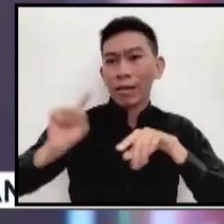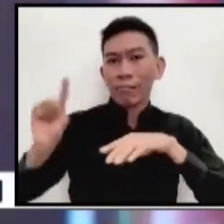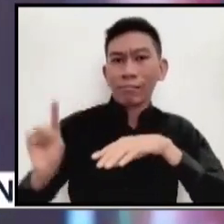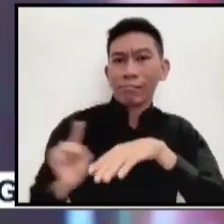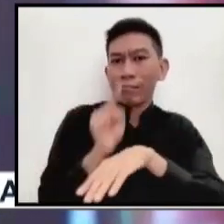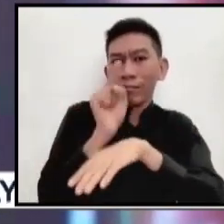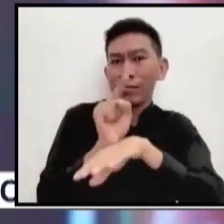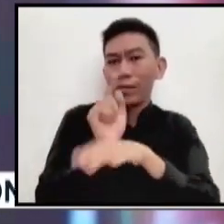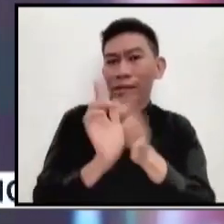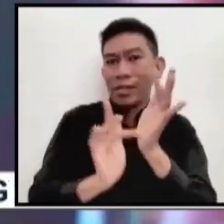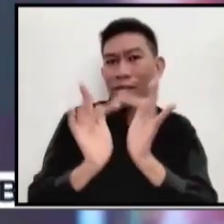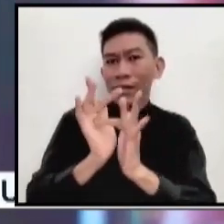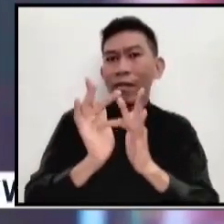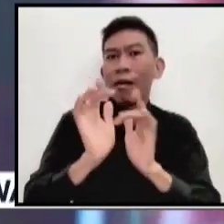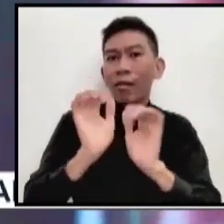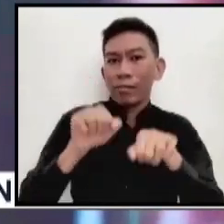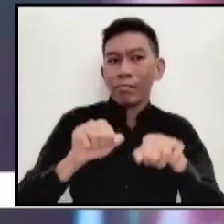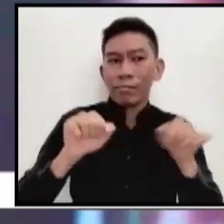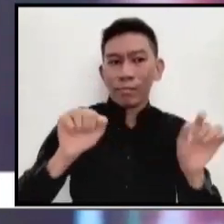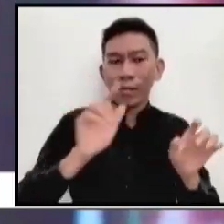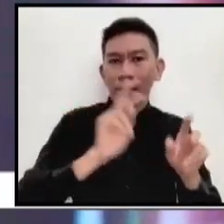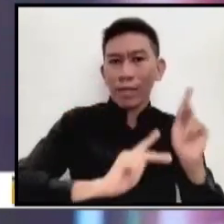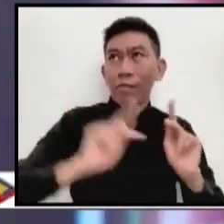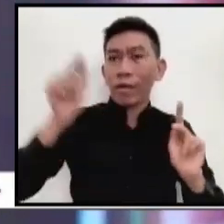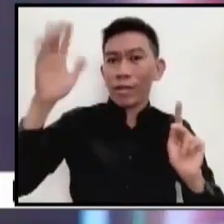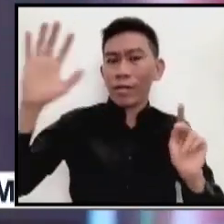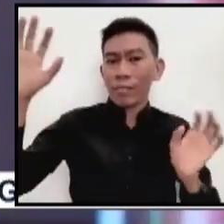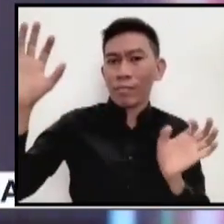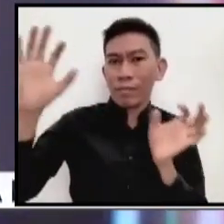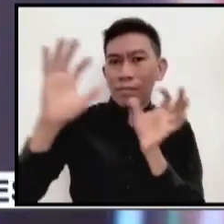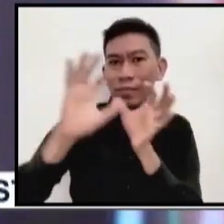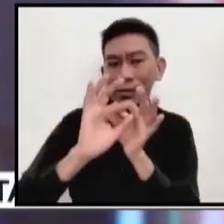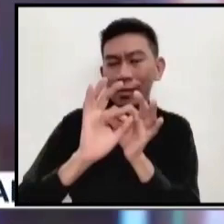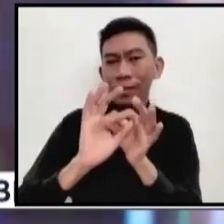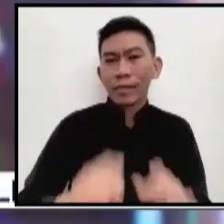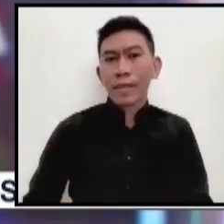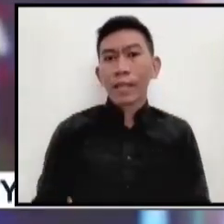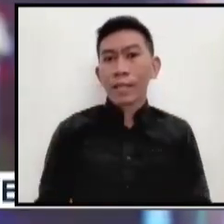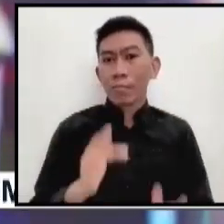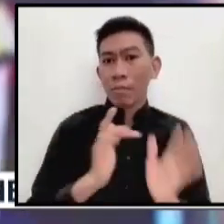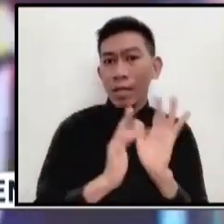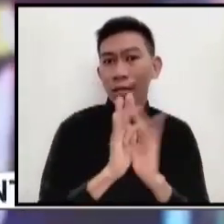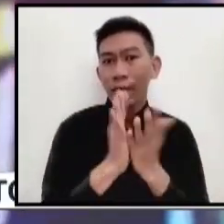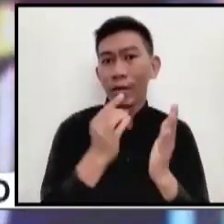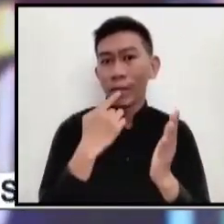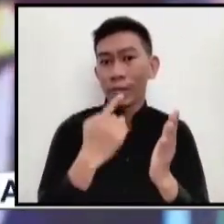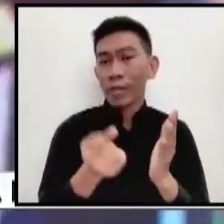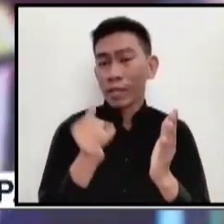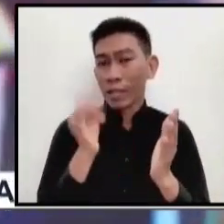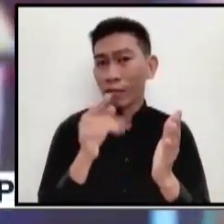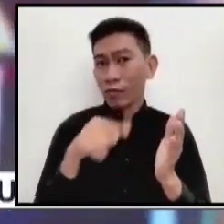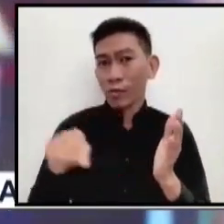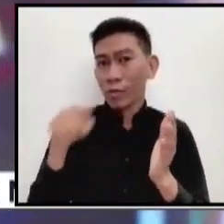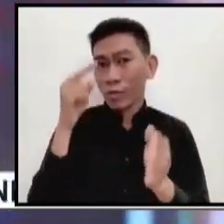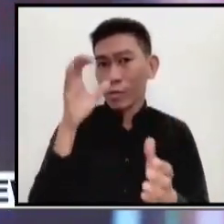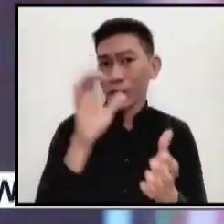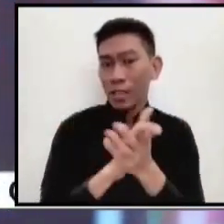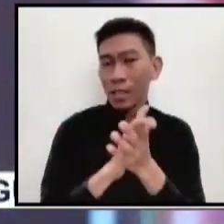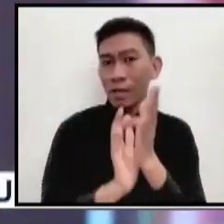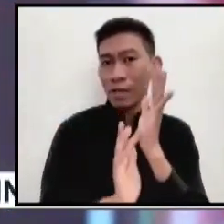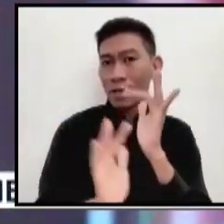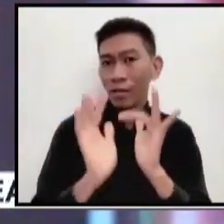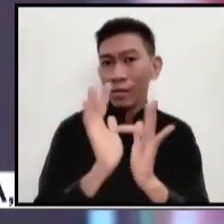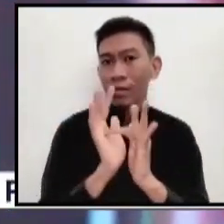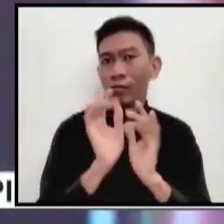Bible, if you will believe in Christ for what He has done, we will be saved. that salvation, mm-hmm. an integral part